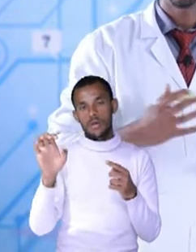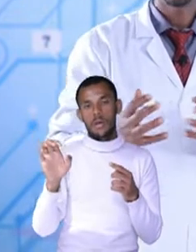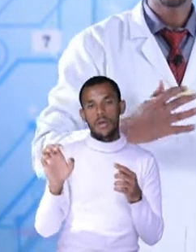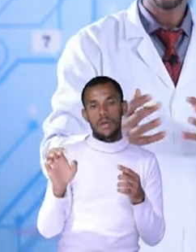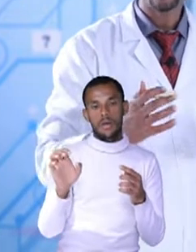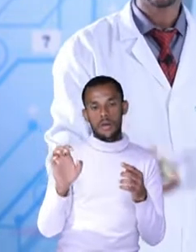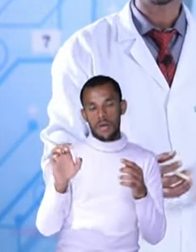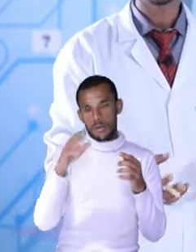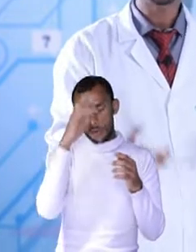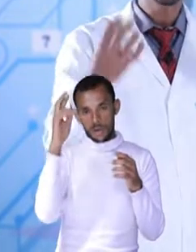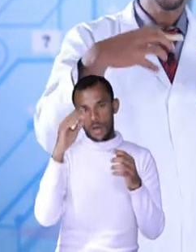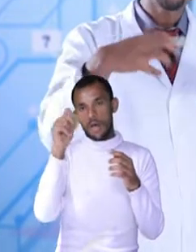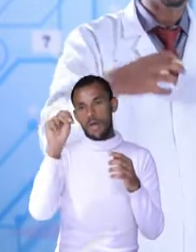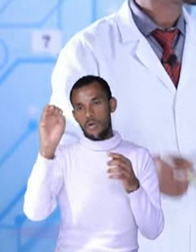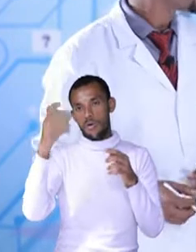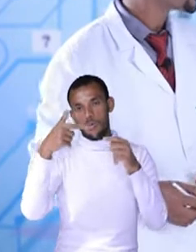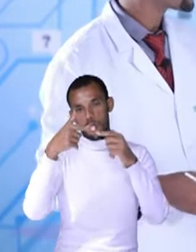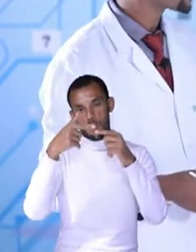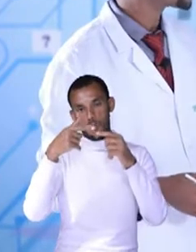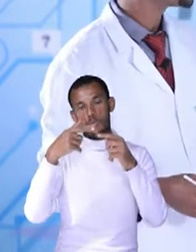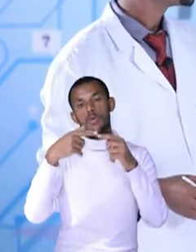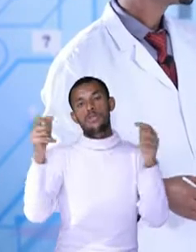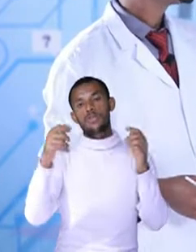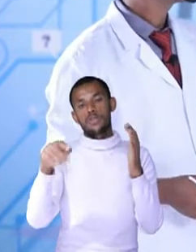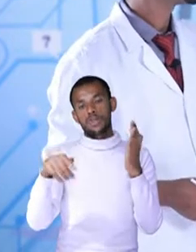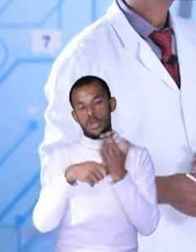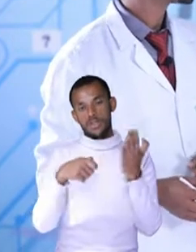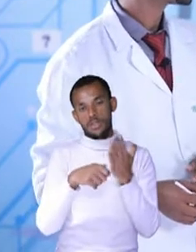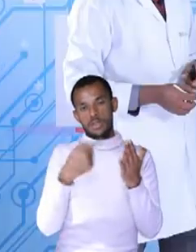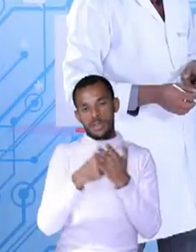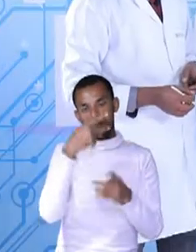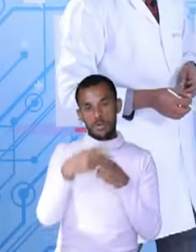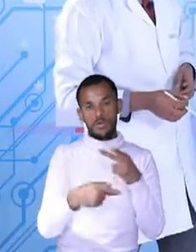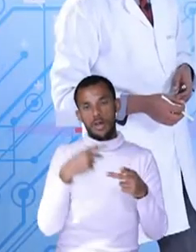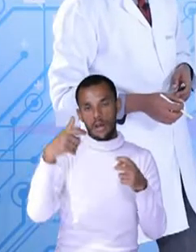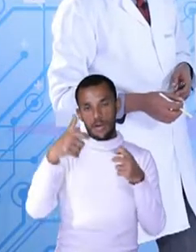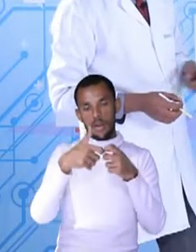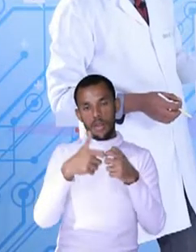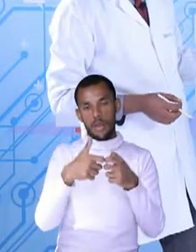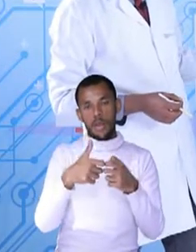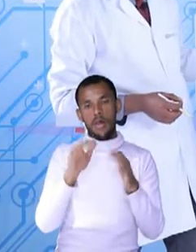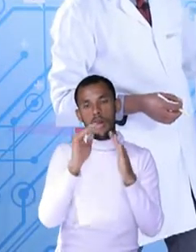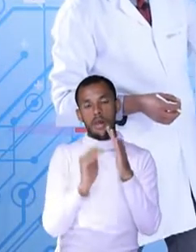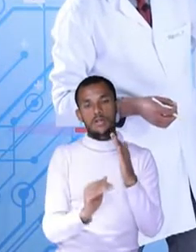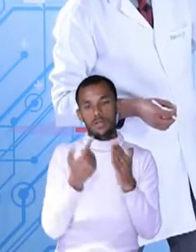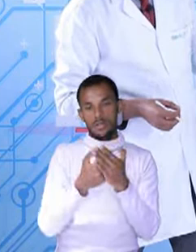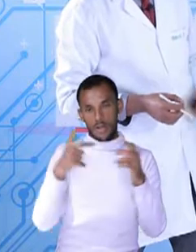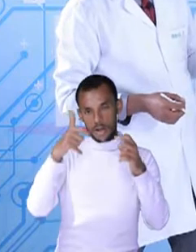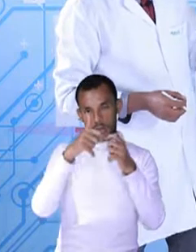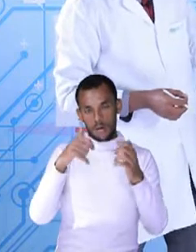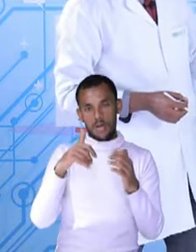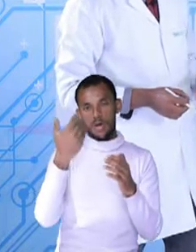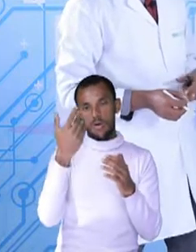to oppositely charged electrodes by using electrolysis process. This one is known as electrolytic reduction. In the